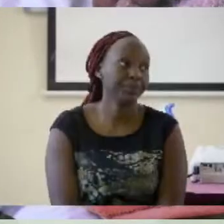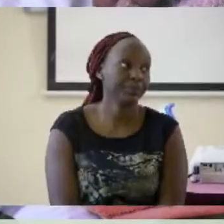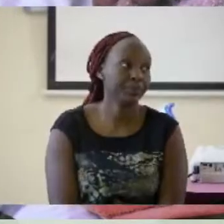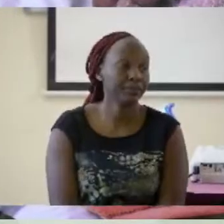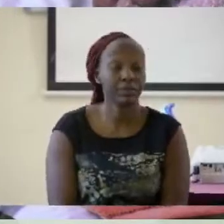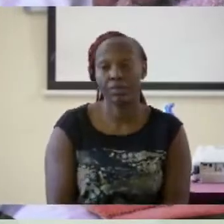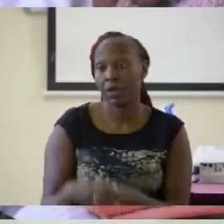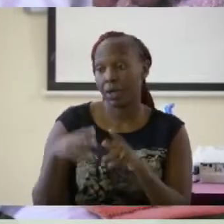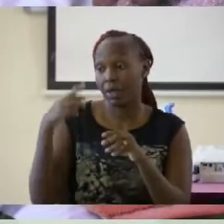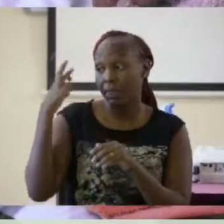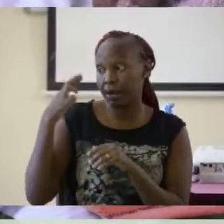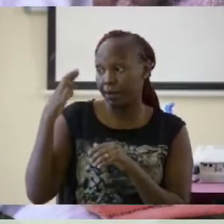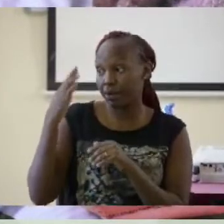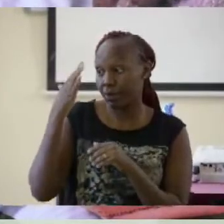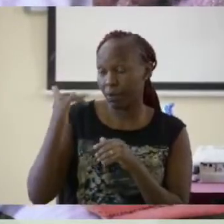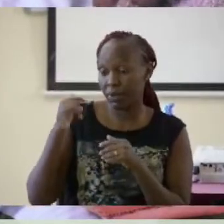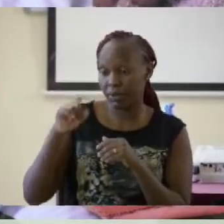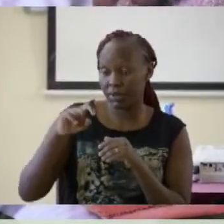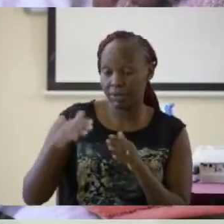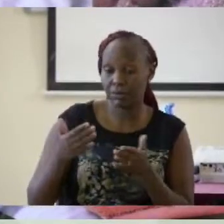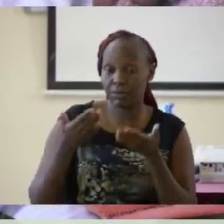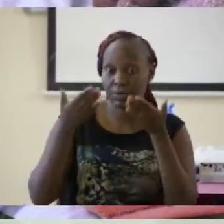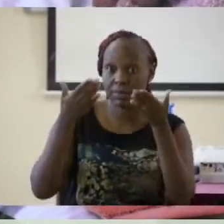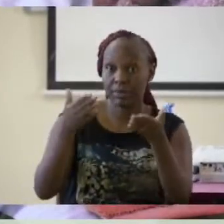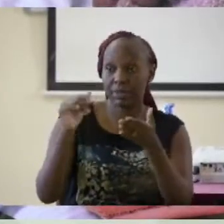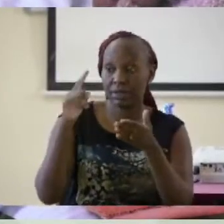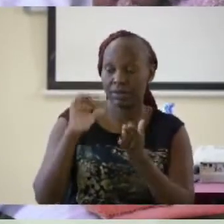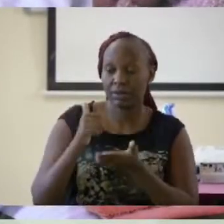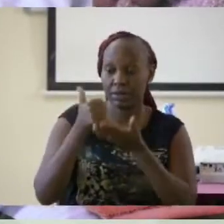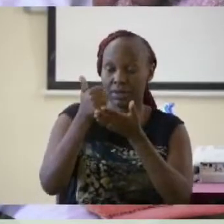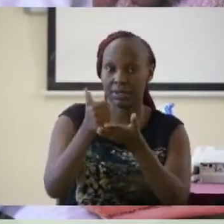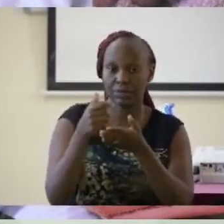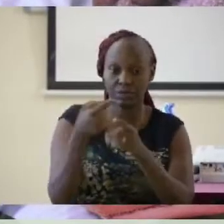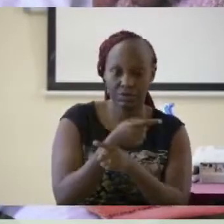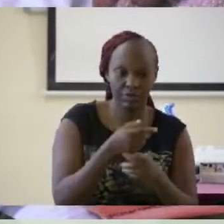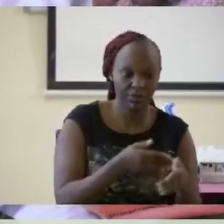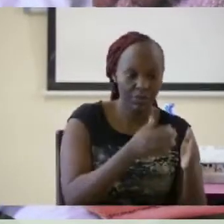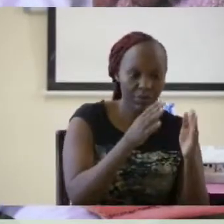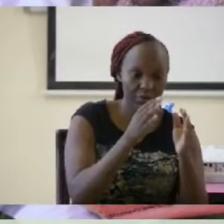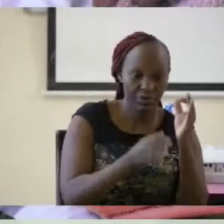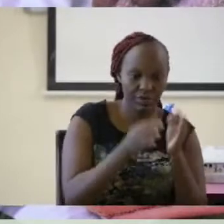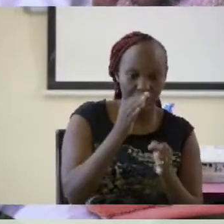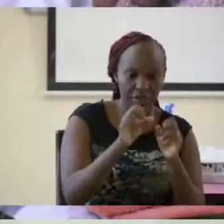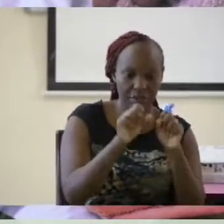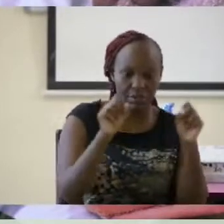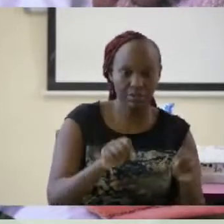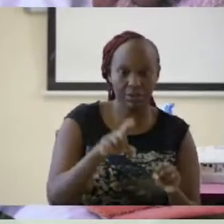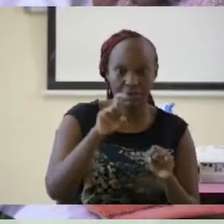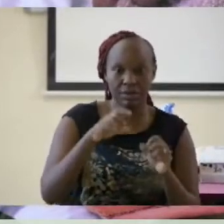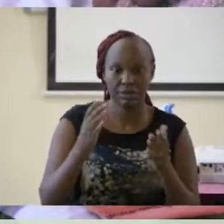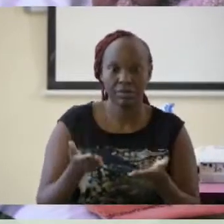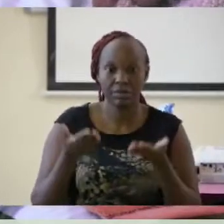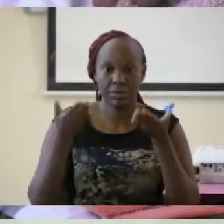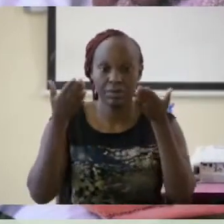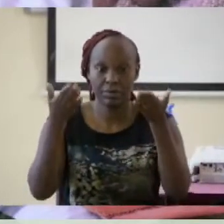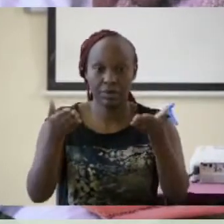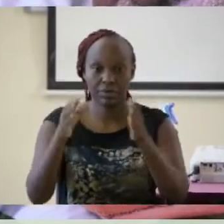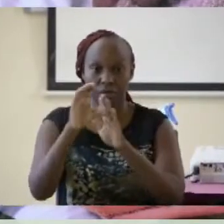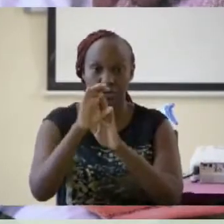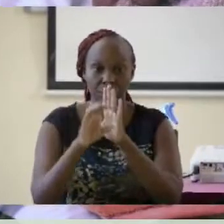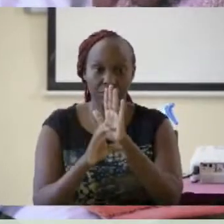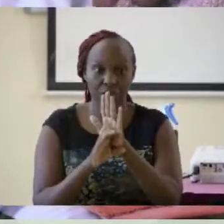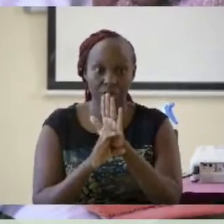main reason why we should promote legal aid in alternative justice systems is because we want to promote